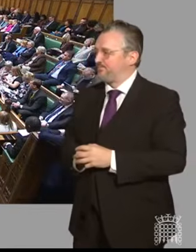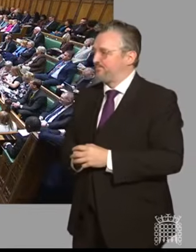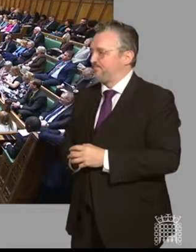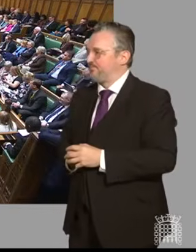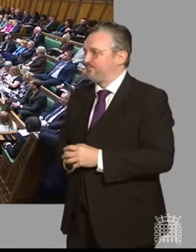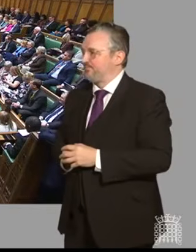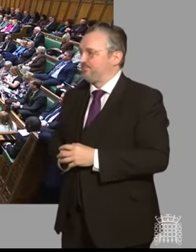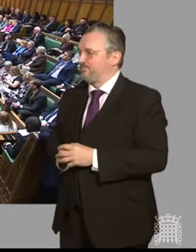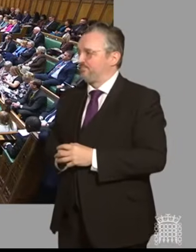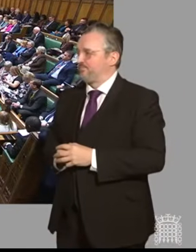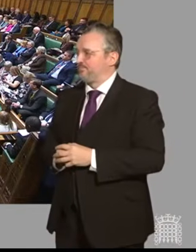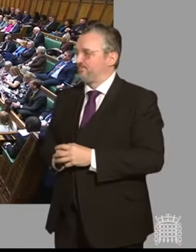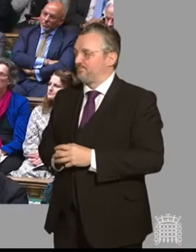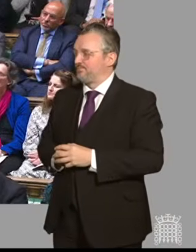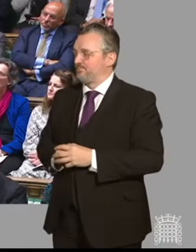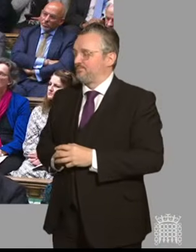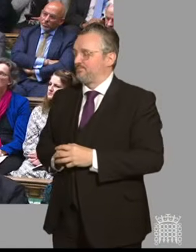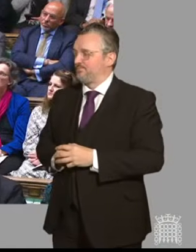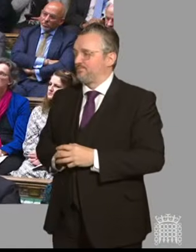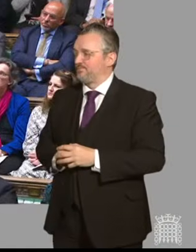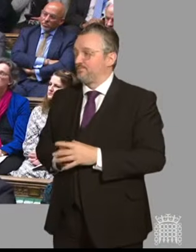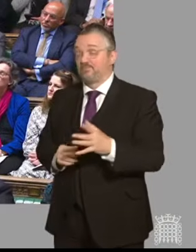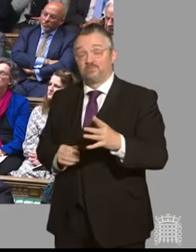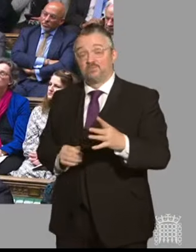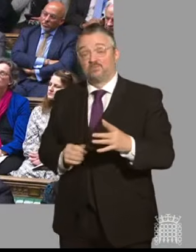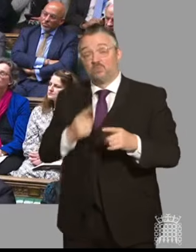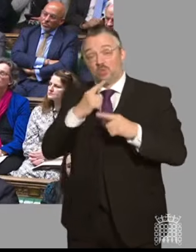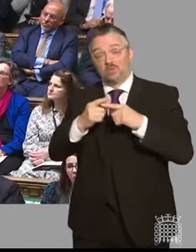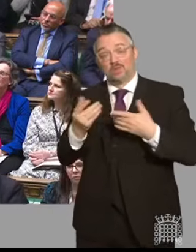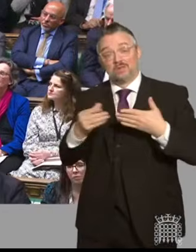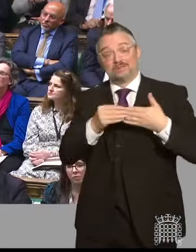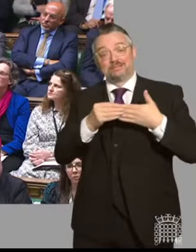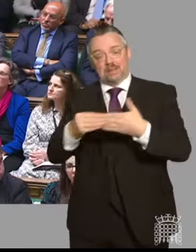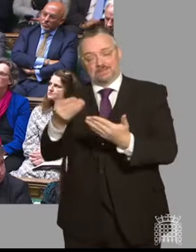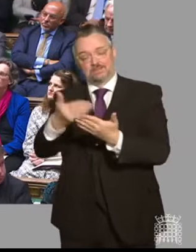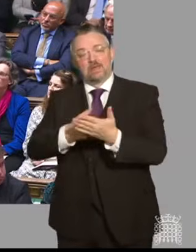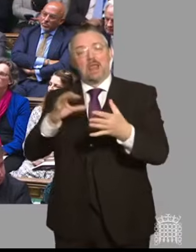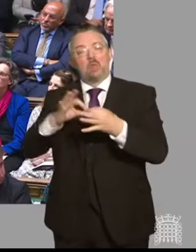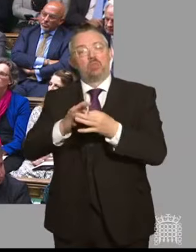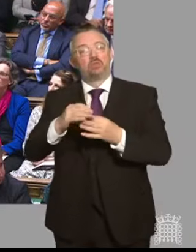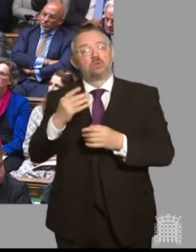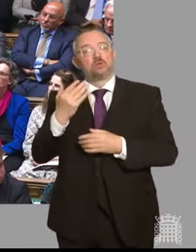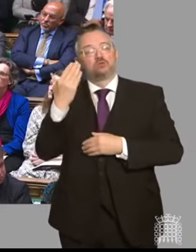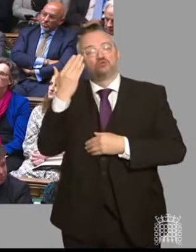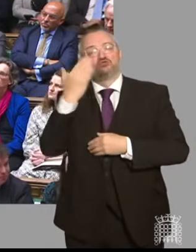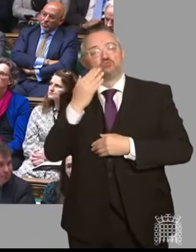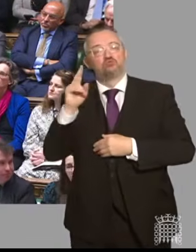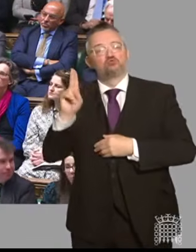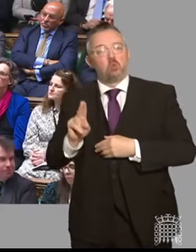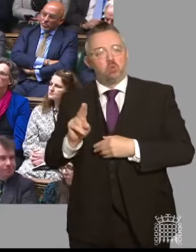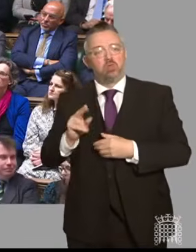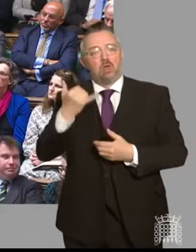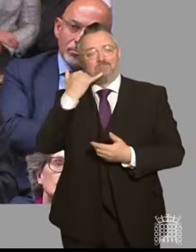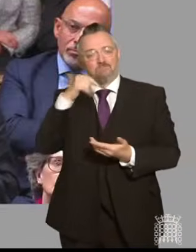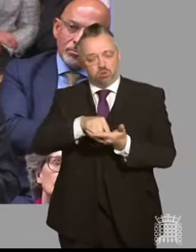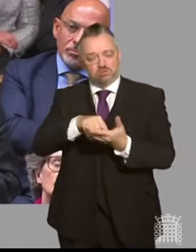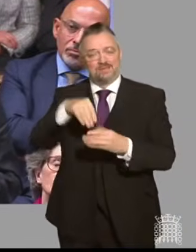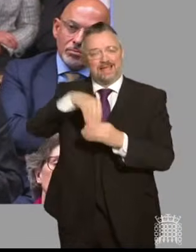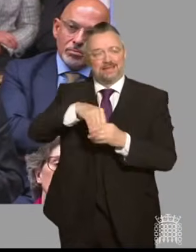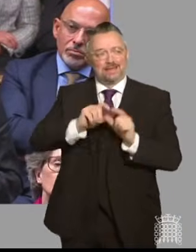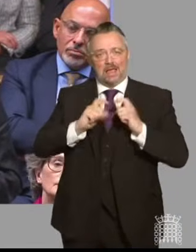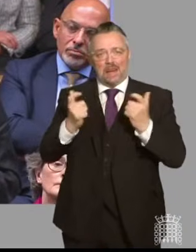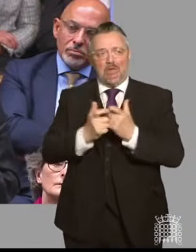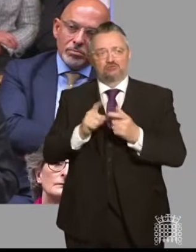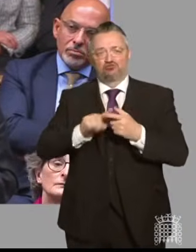to keep mobile phones out of classrooms and break times. But over the course of our screen time inquiry, we continue to hear deeply disturbing evidence